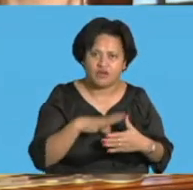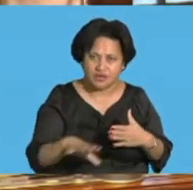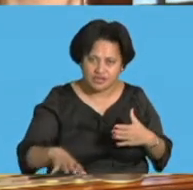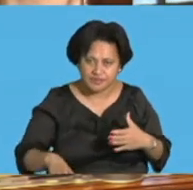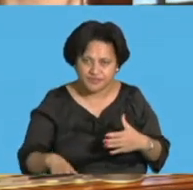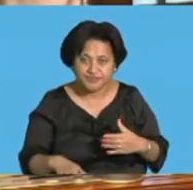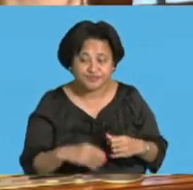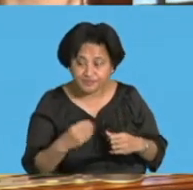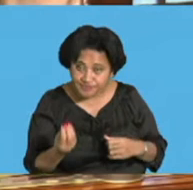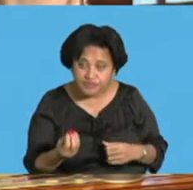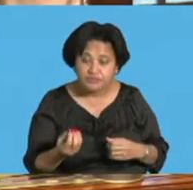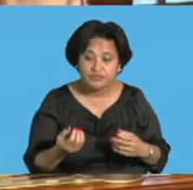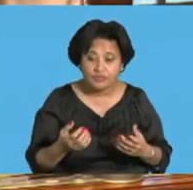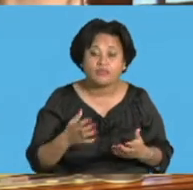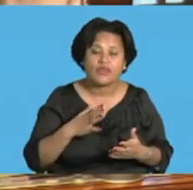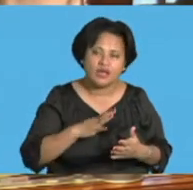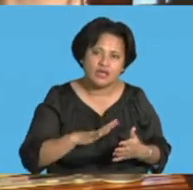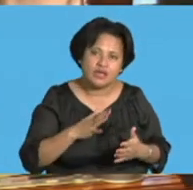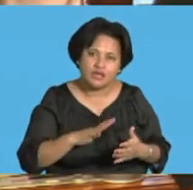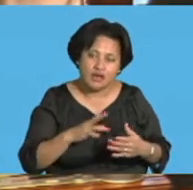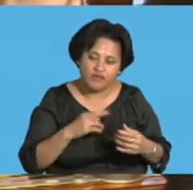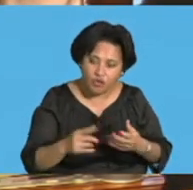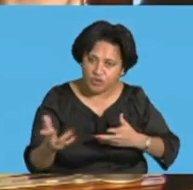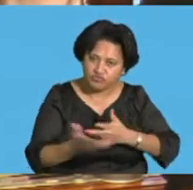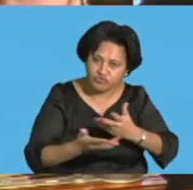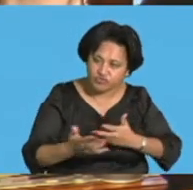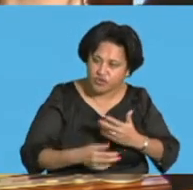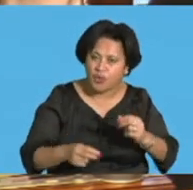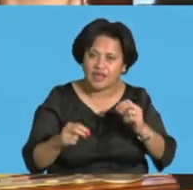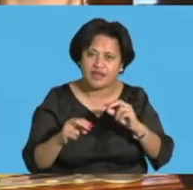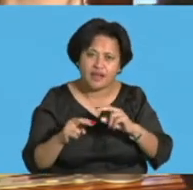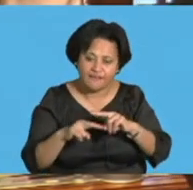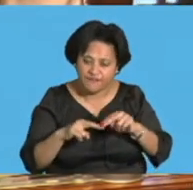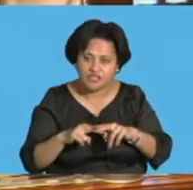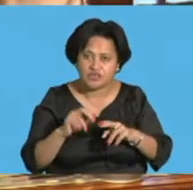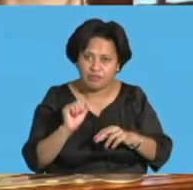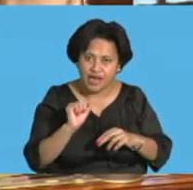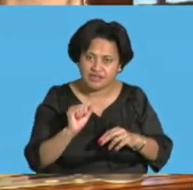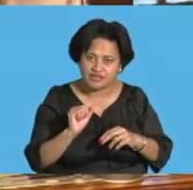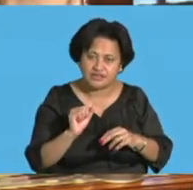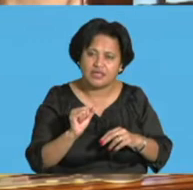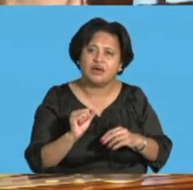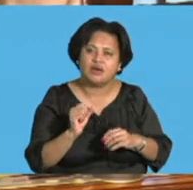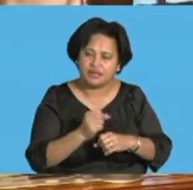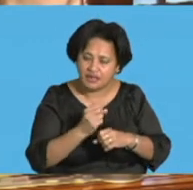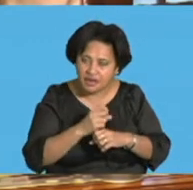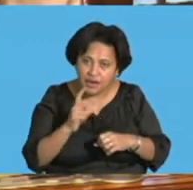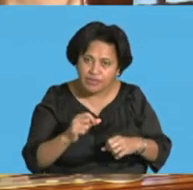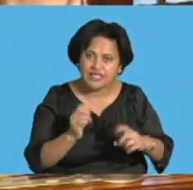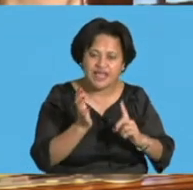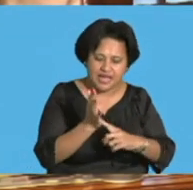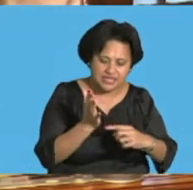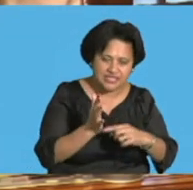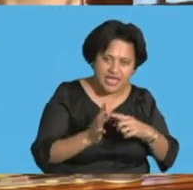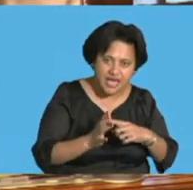system further in consultation with LTA, FRCS, the Fiji Bus Operators Association, Vodafone, Department of Information, the